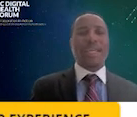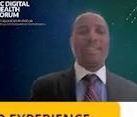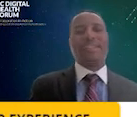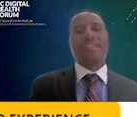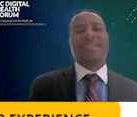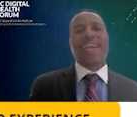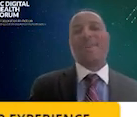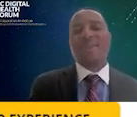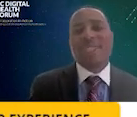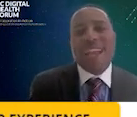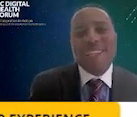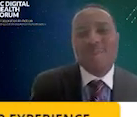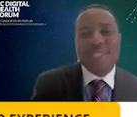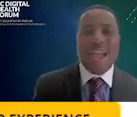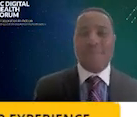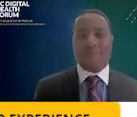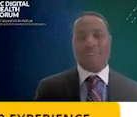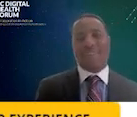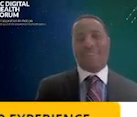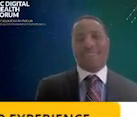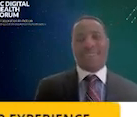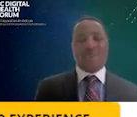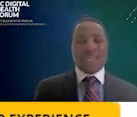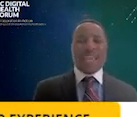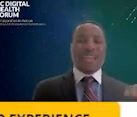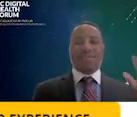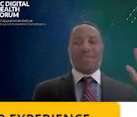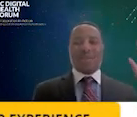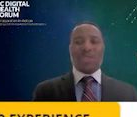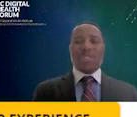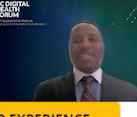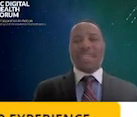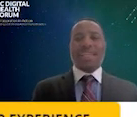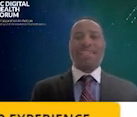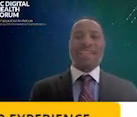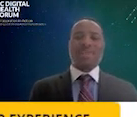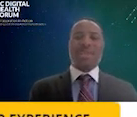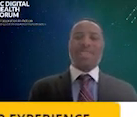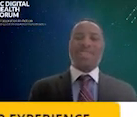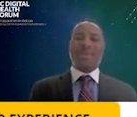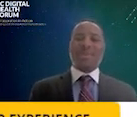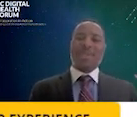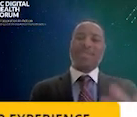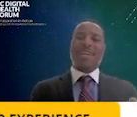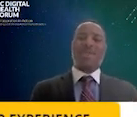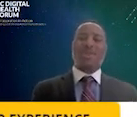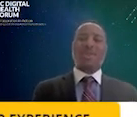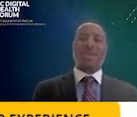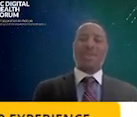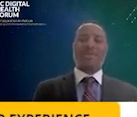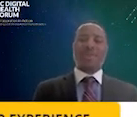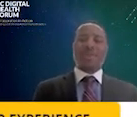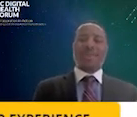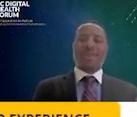question is, how does attachment happen? We have the patient indicating interest that they want to get attached